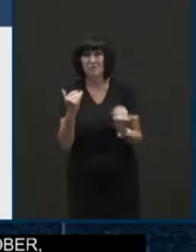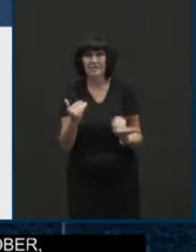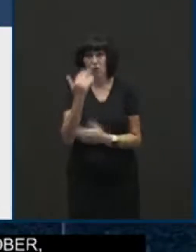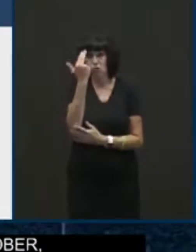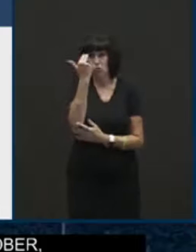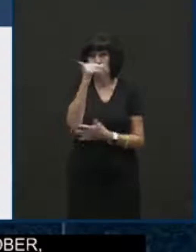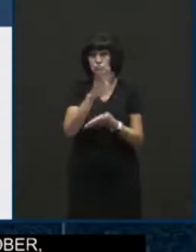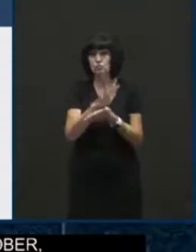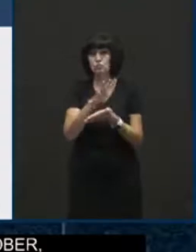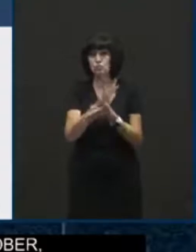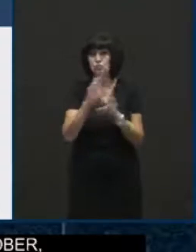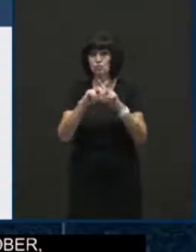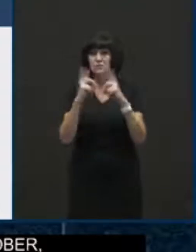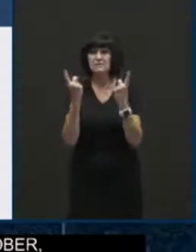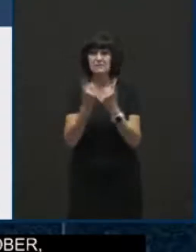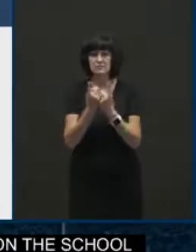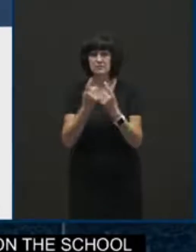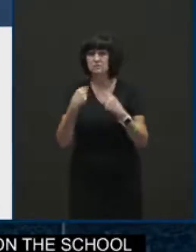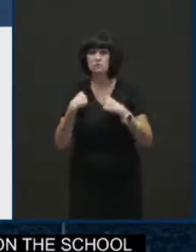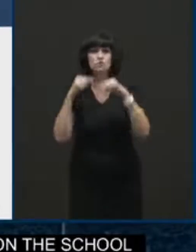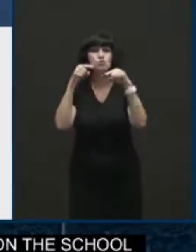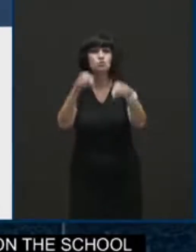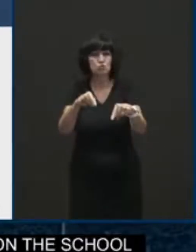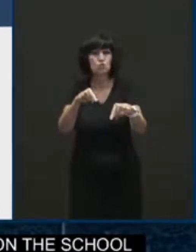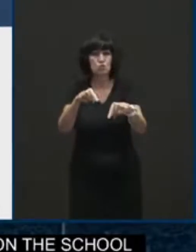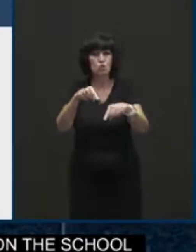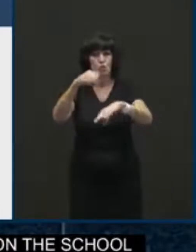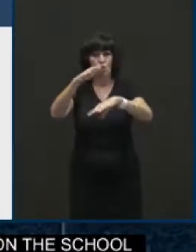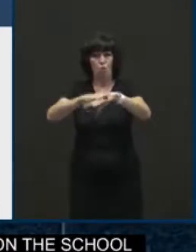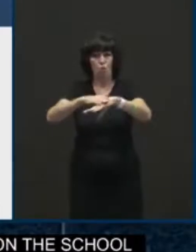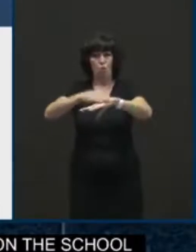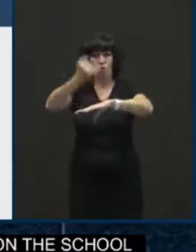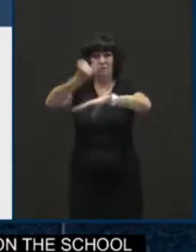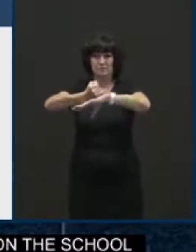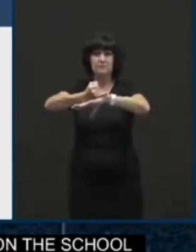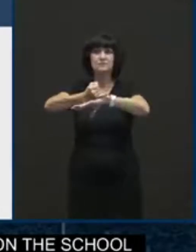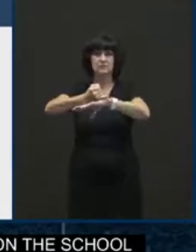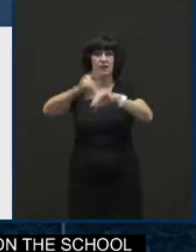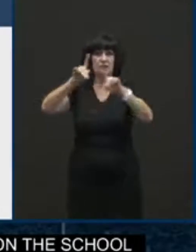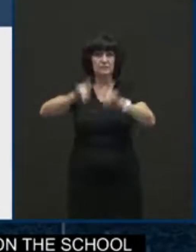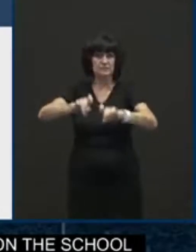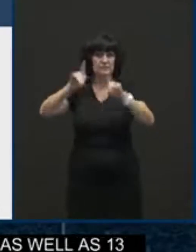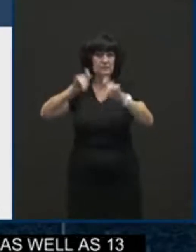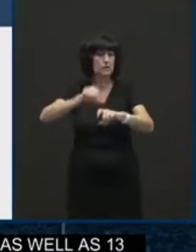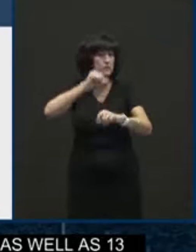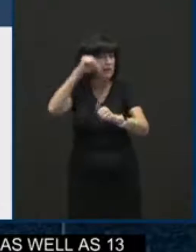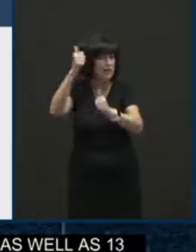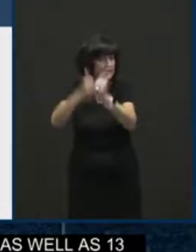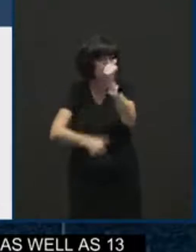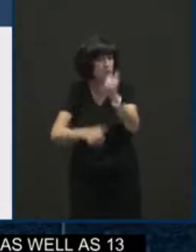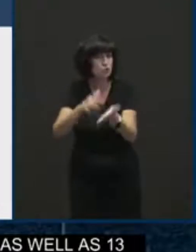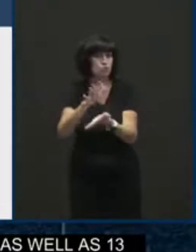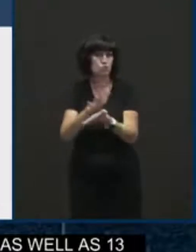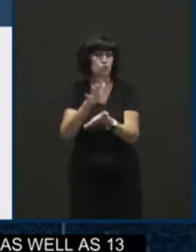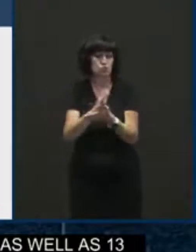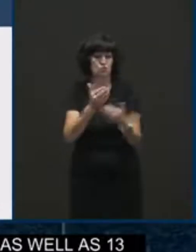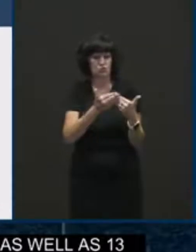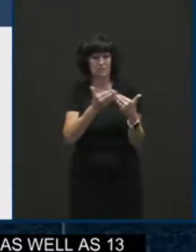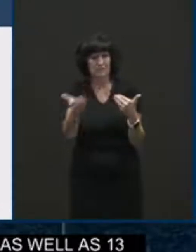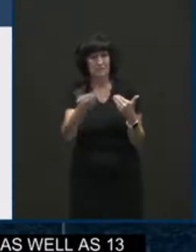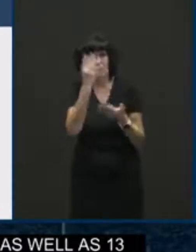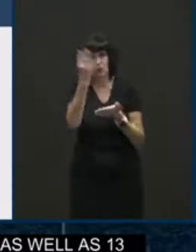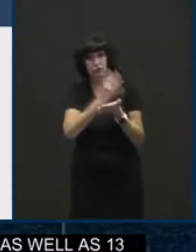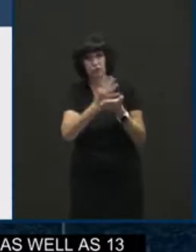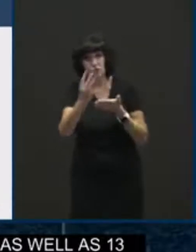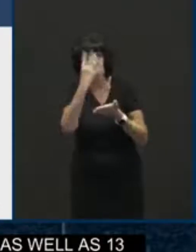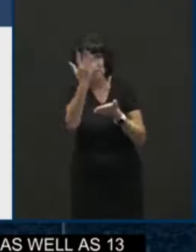to do on-site testing, not at every school, but for just about each district over the course of the next 4 to 5 weeks. So we want